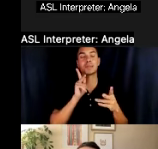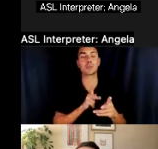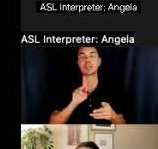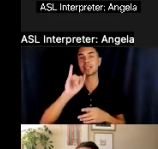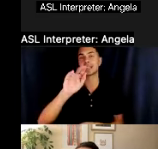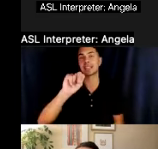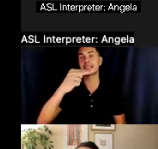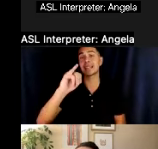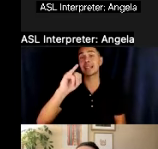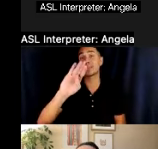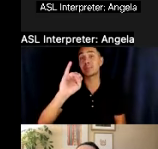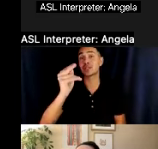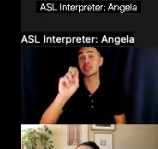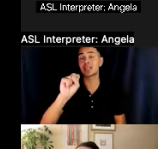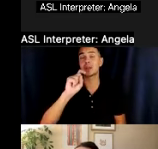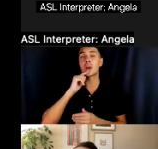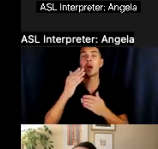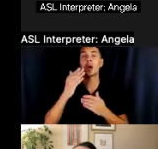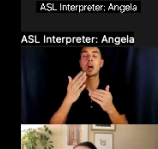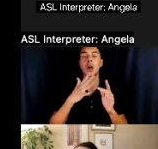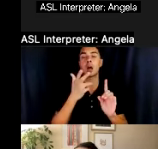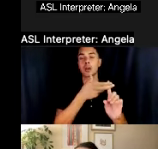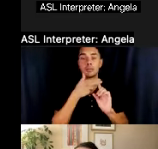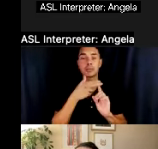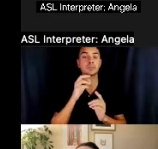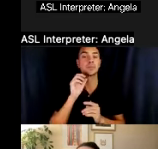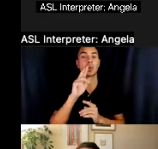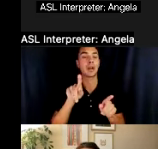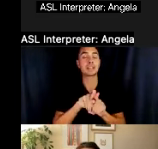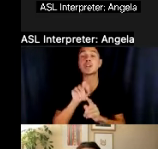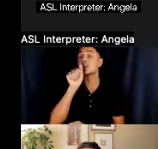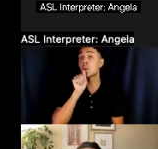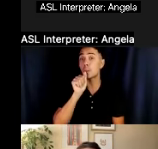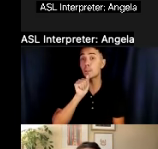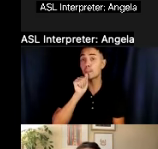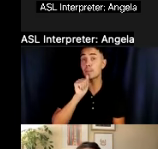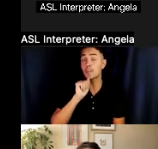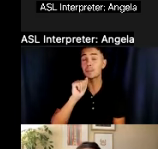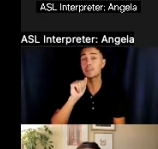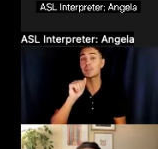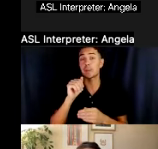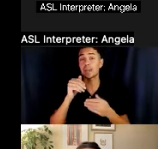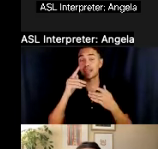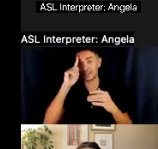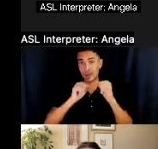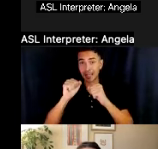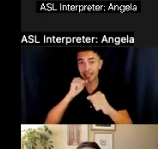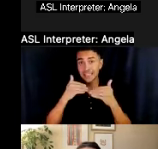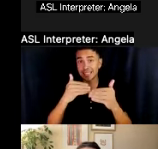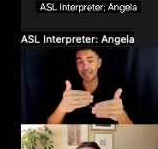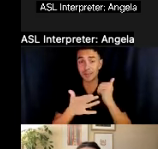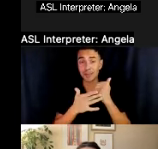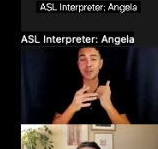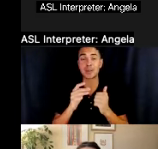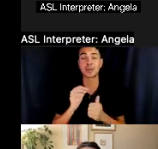used as a coping mechanism, like willfully, intentionally over consuming alcohol or other substances.